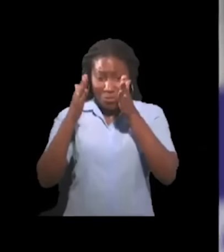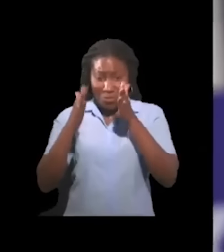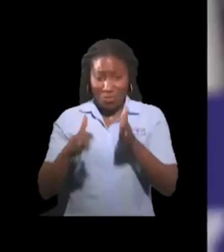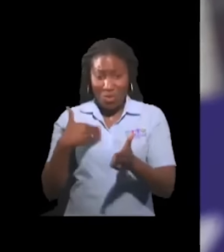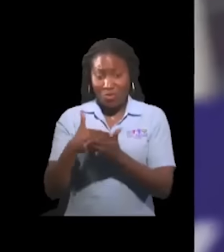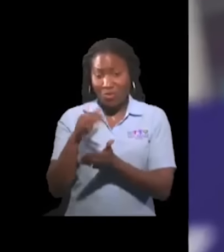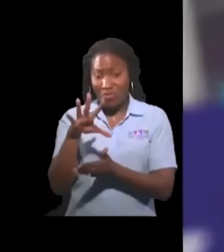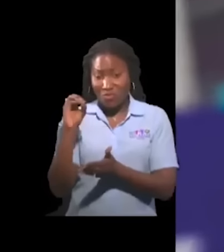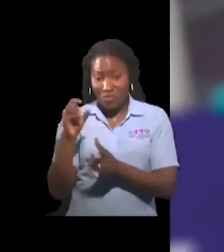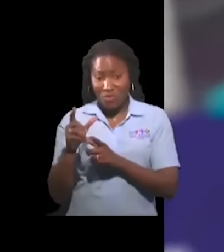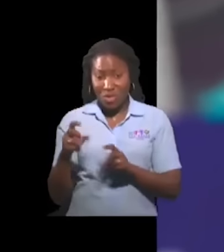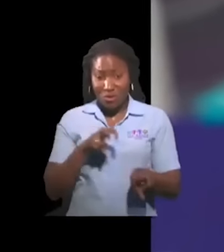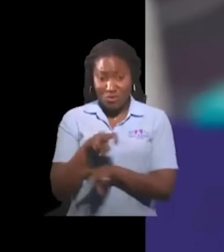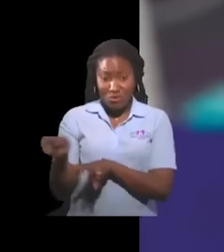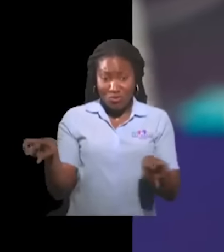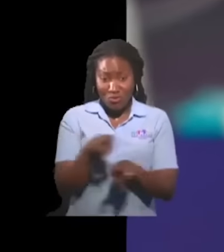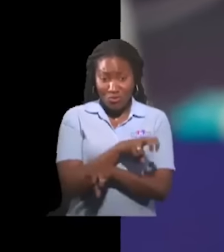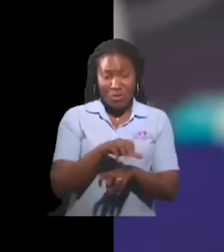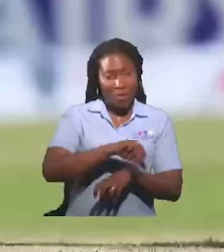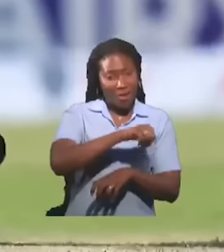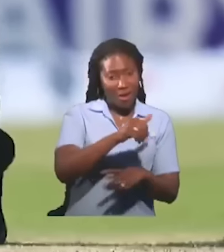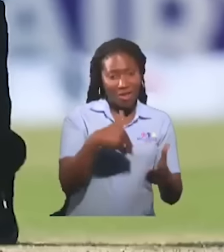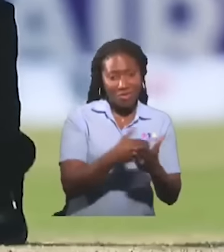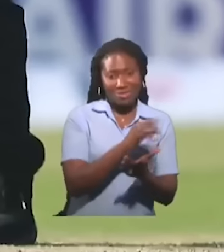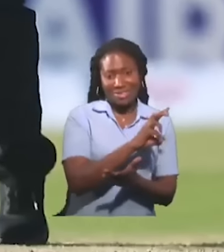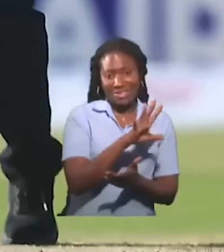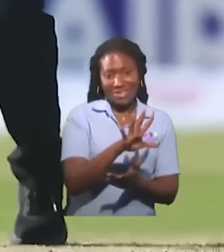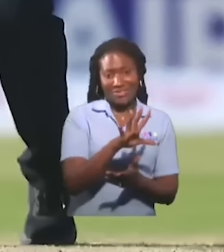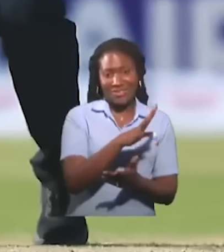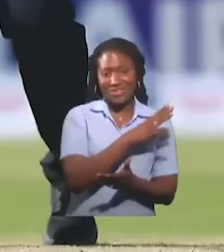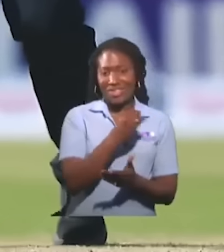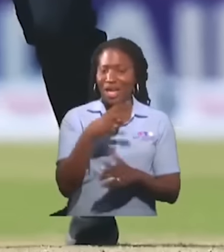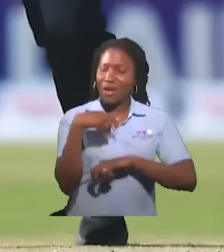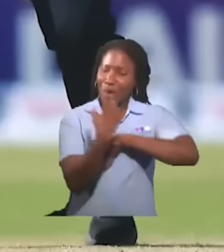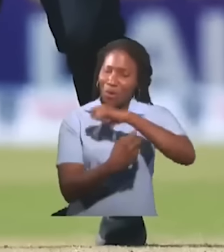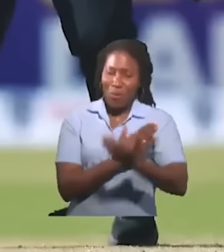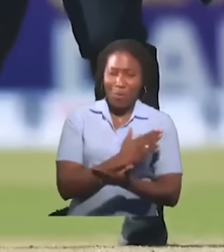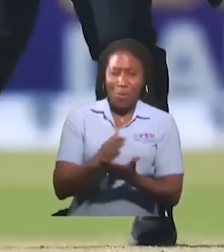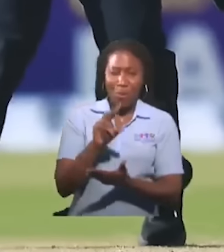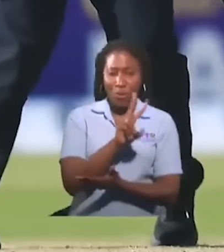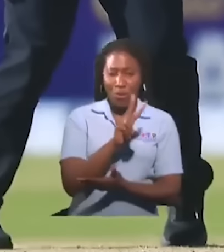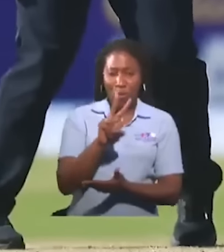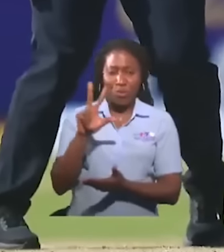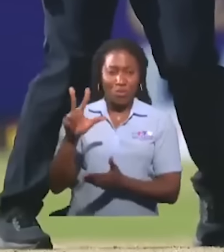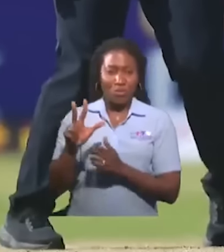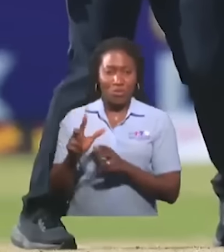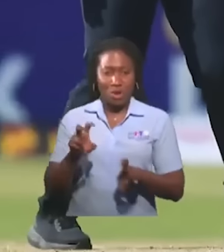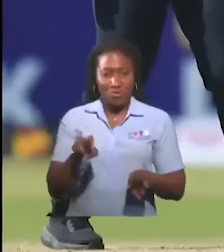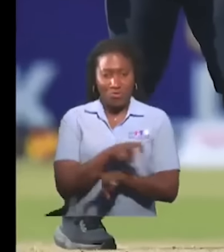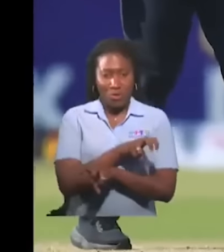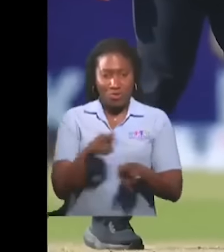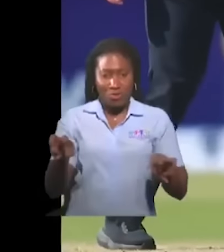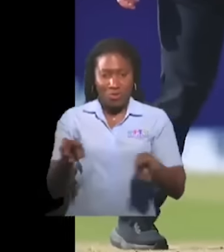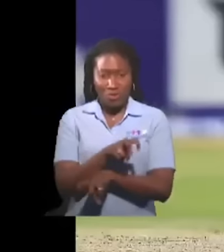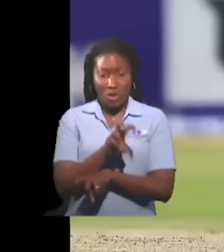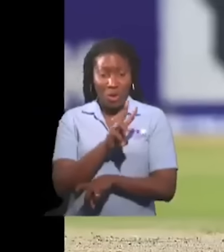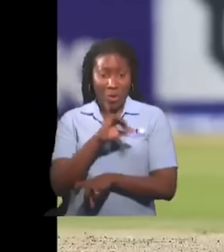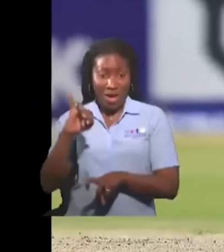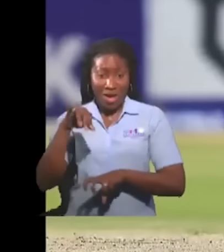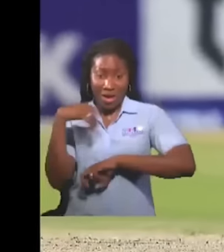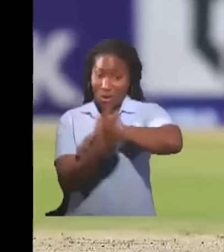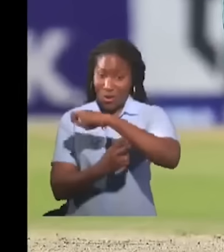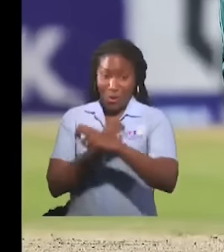50, while Bisma Maruf top scored with a knock of 65 as they were bowled out for 223 runs. The West Indies bowlers put in